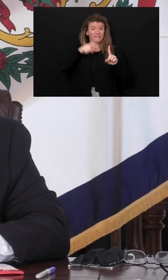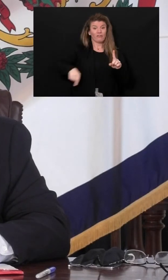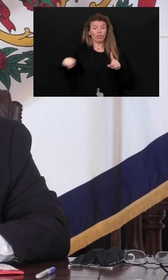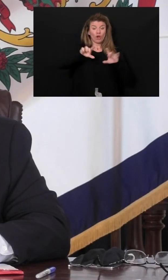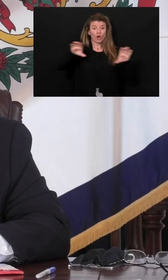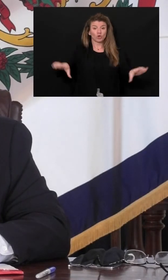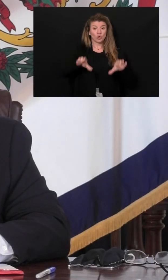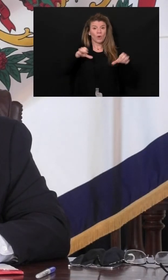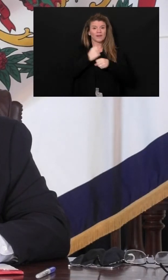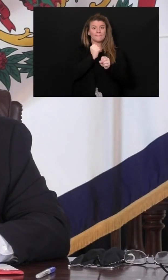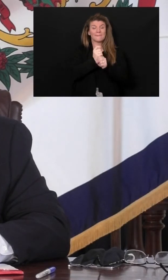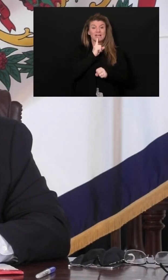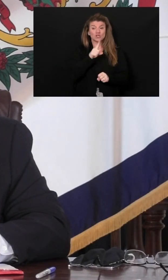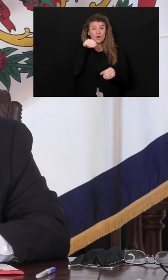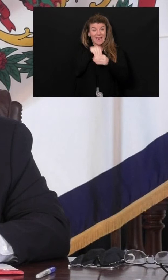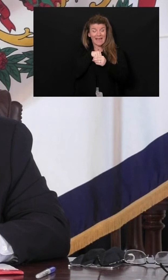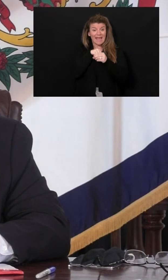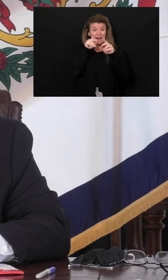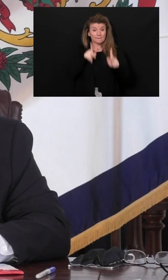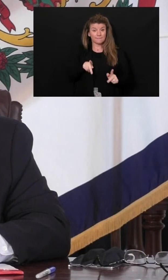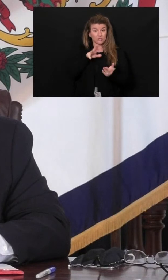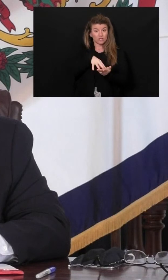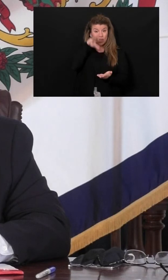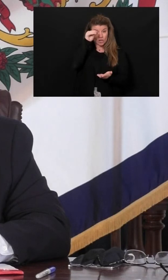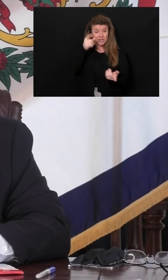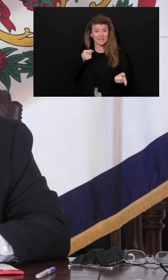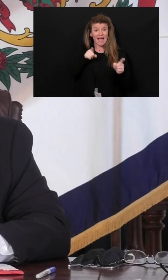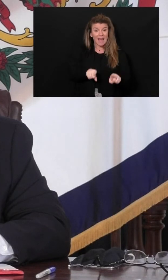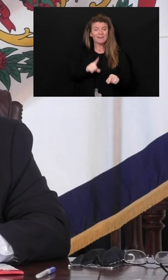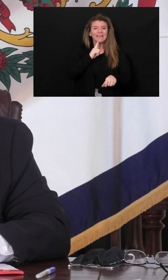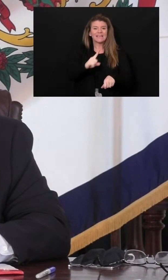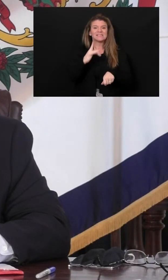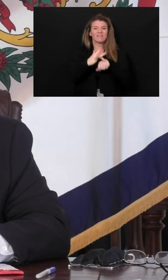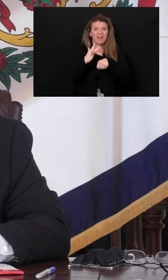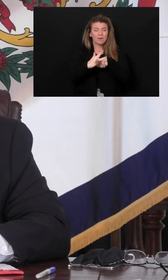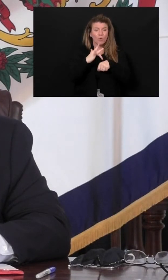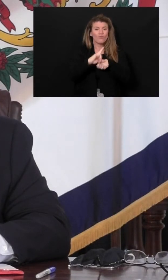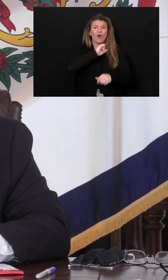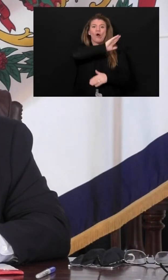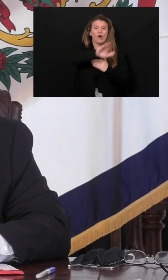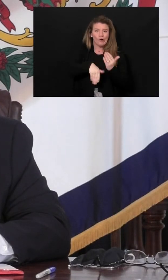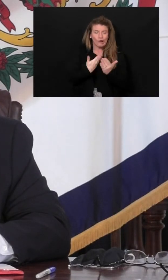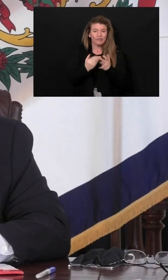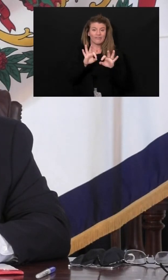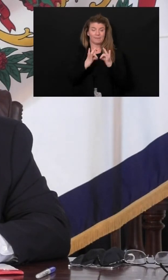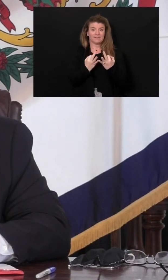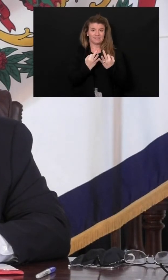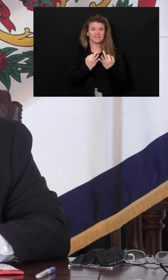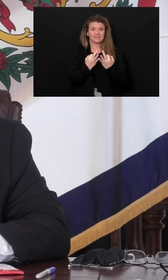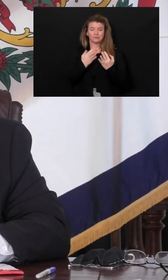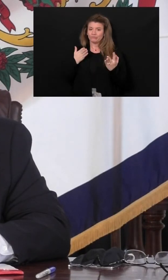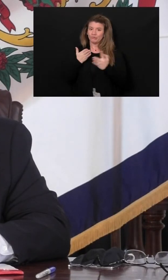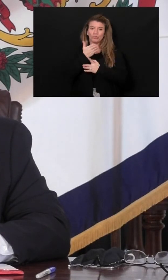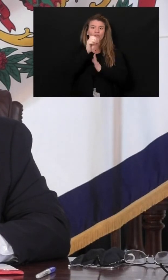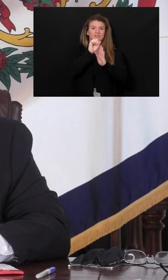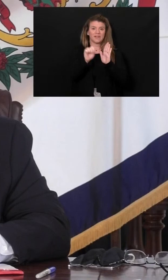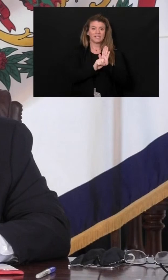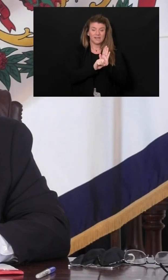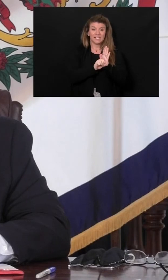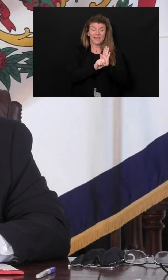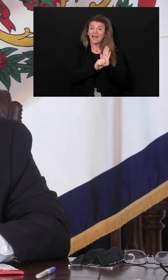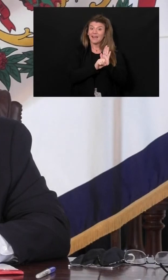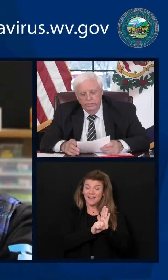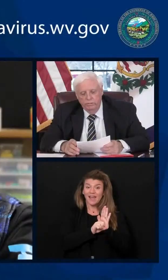to make sure the in-person learning option is made available to all of our families throughout our state. And we have